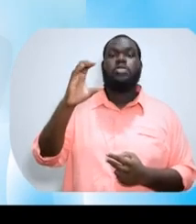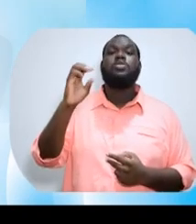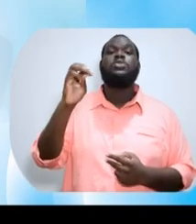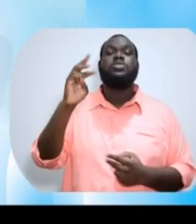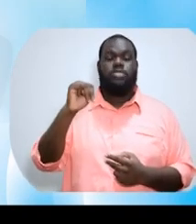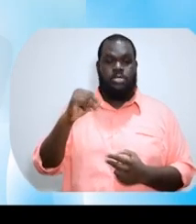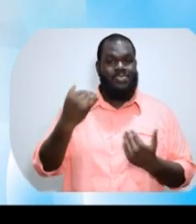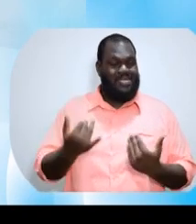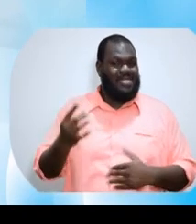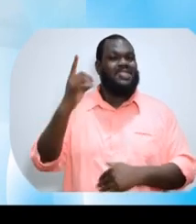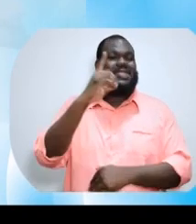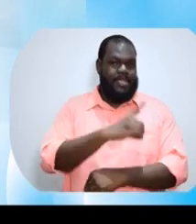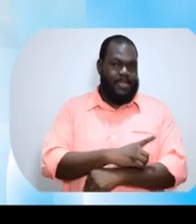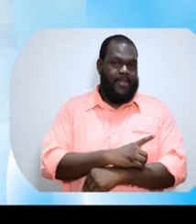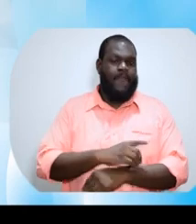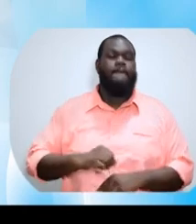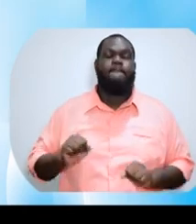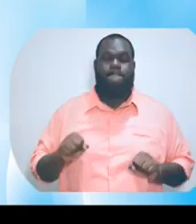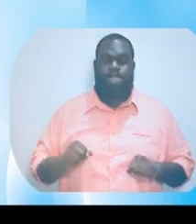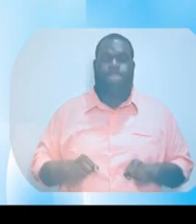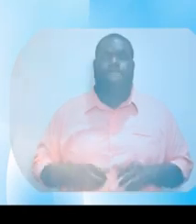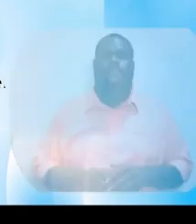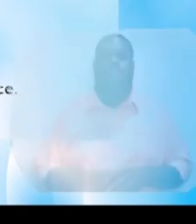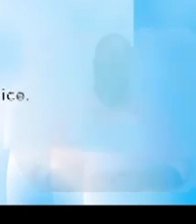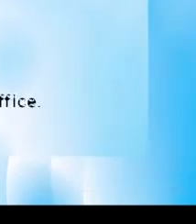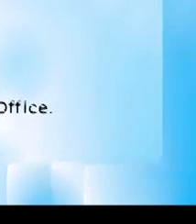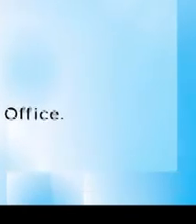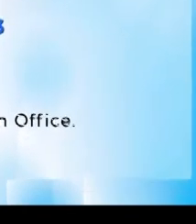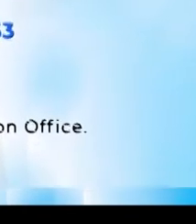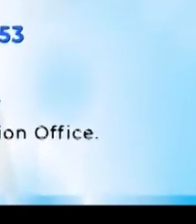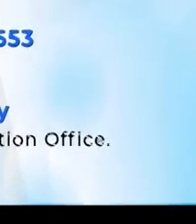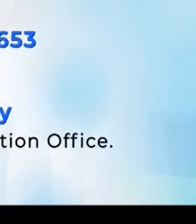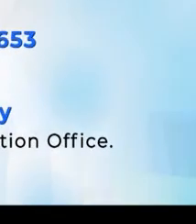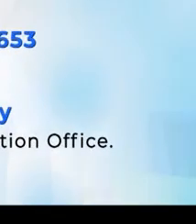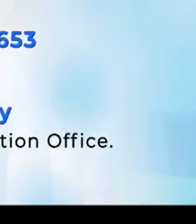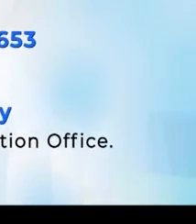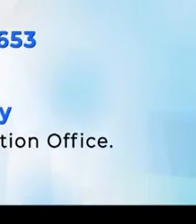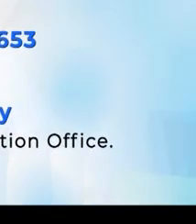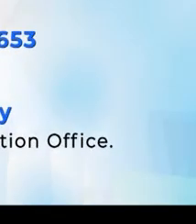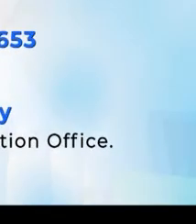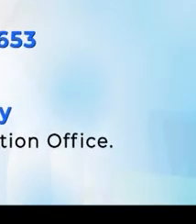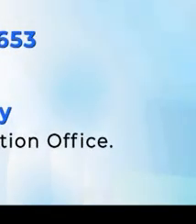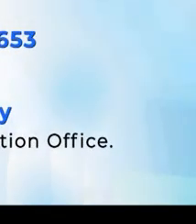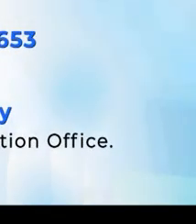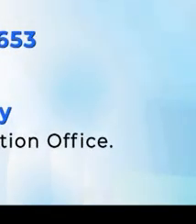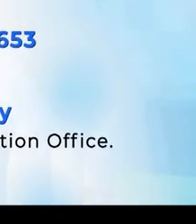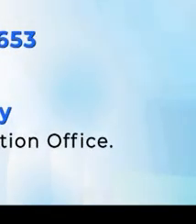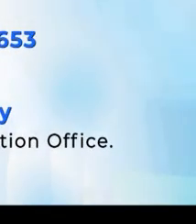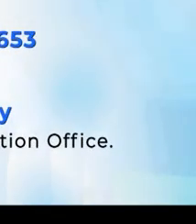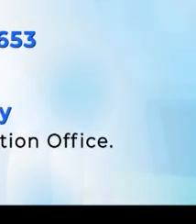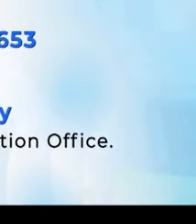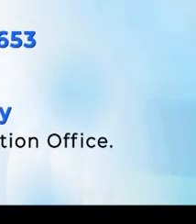www.gcam.org.gy. Follow GCAM on Facebook at Guyana Elections Commission. Contact us on